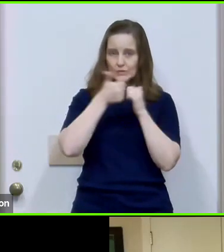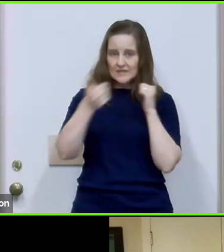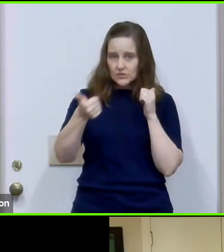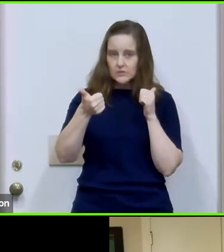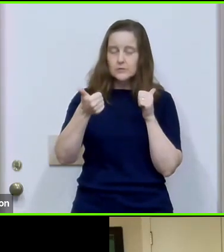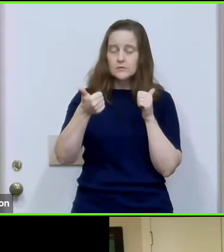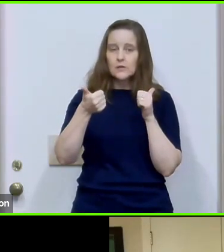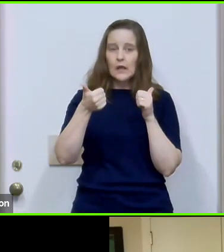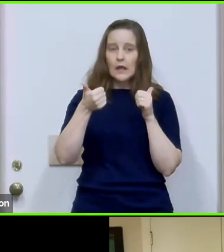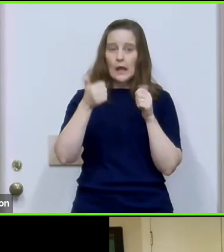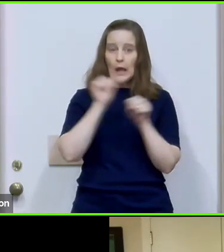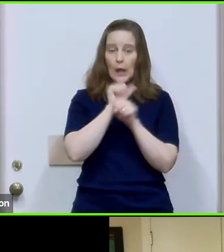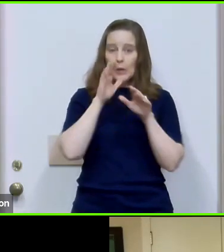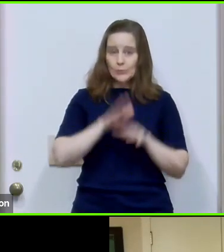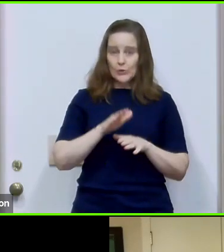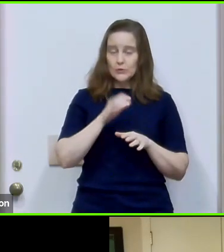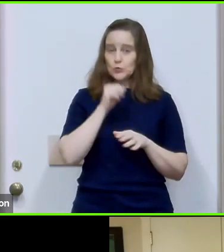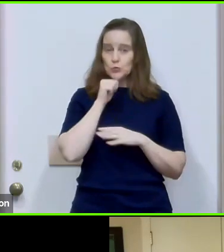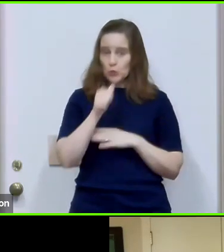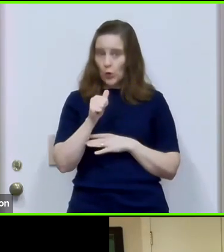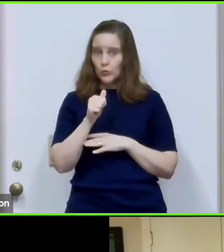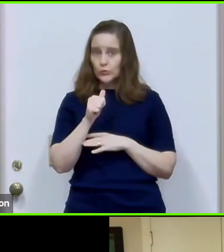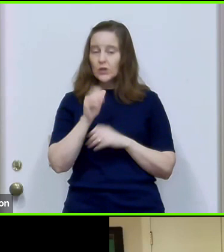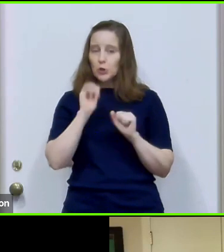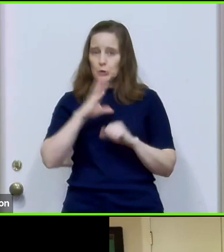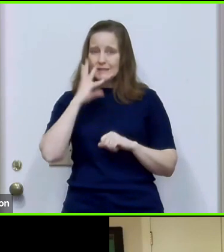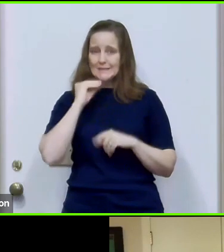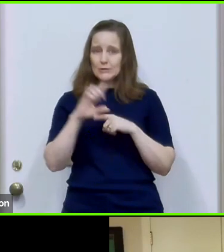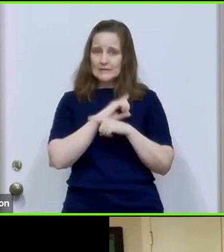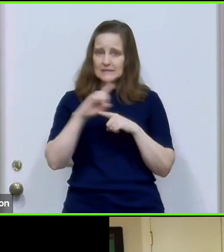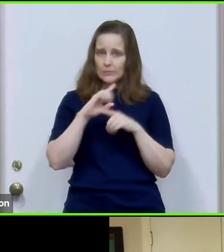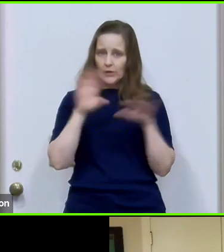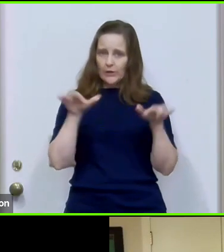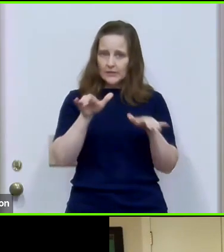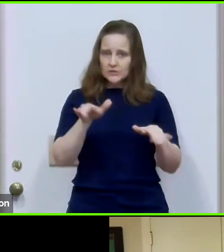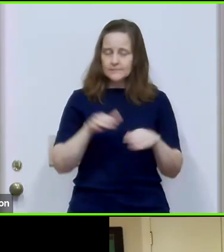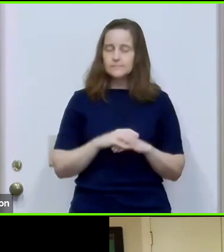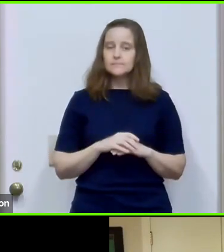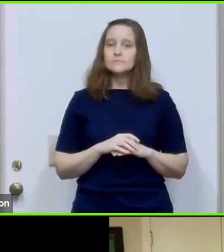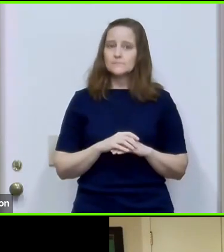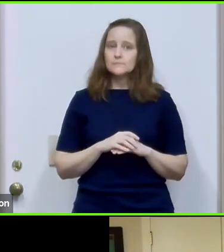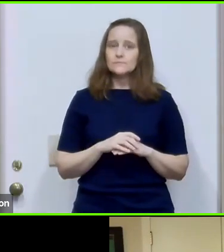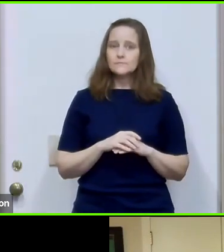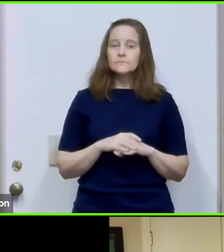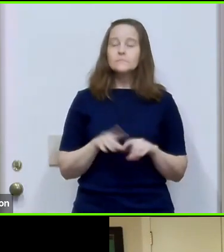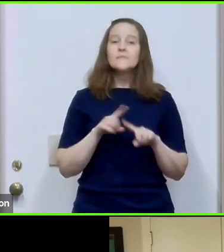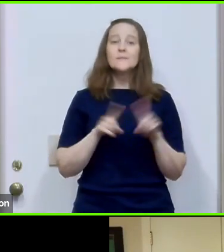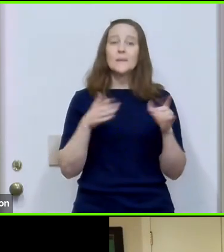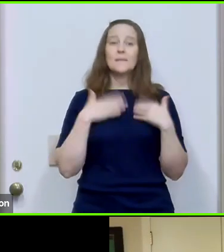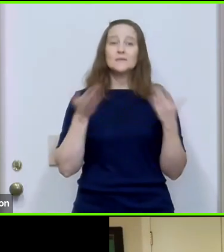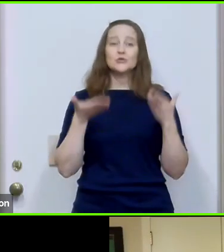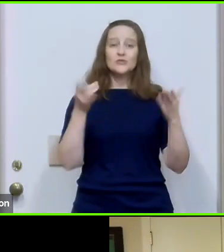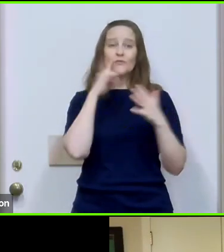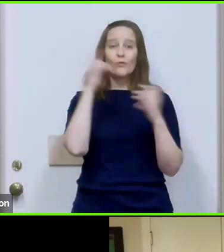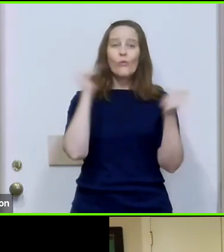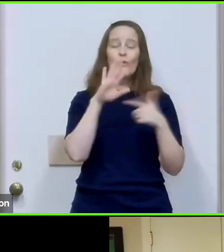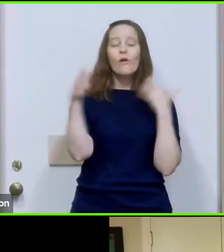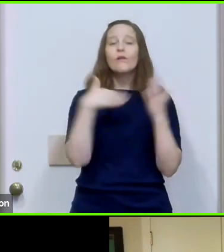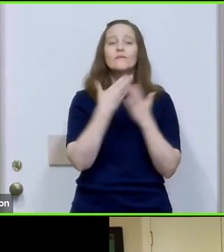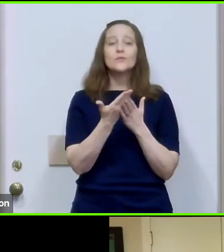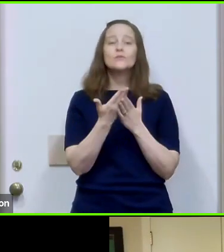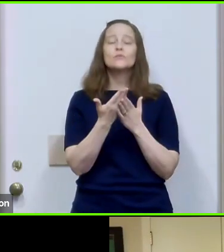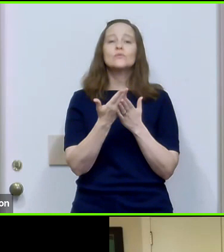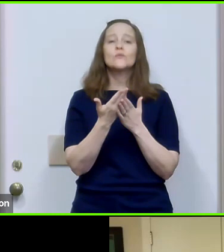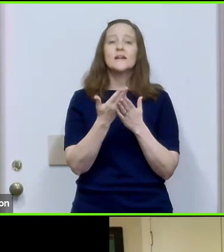Employees who don't could be subject to disciplinary action. But my suggestion to everyone is, as a kind and